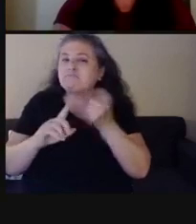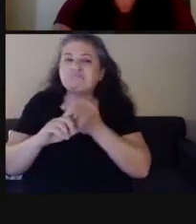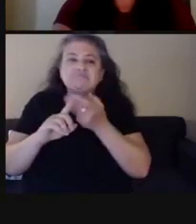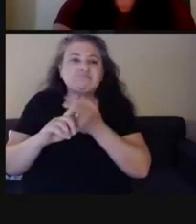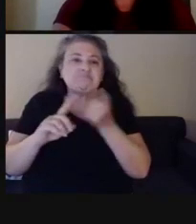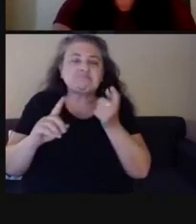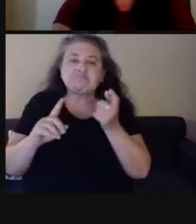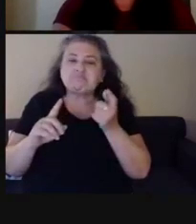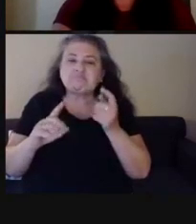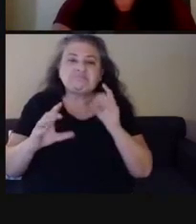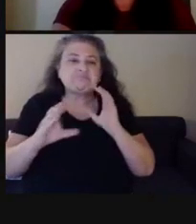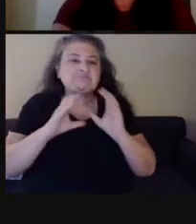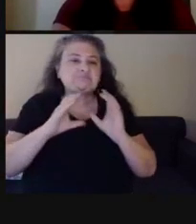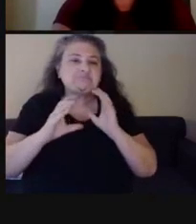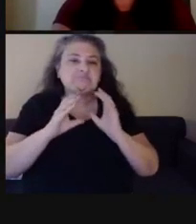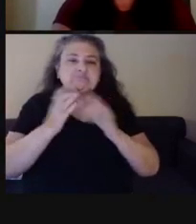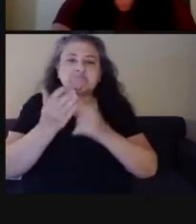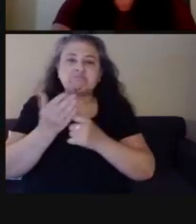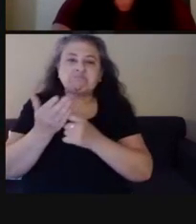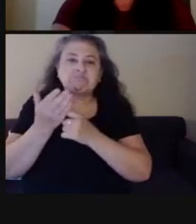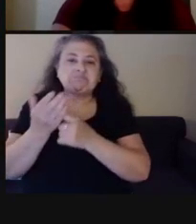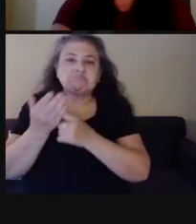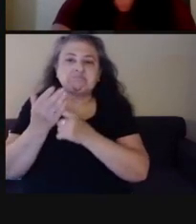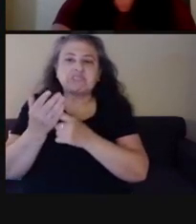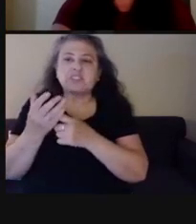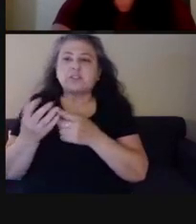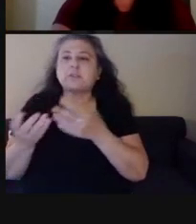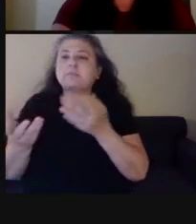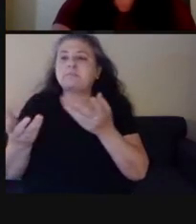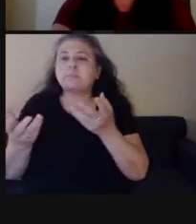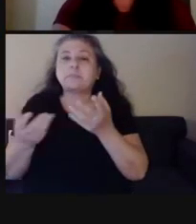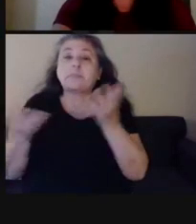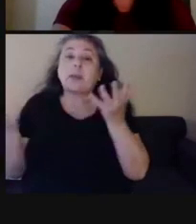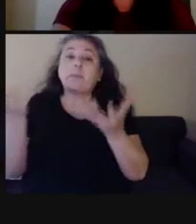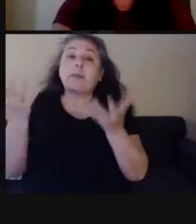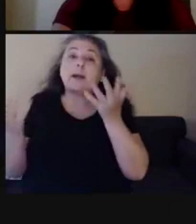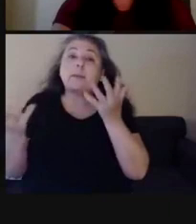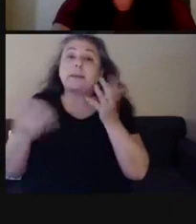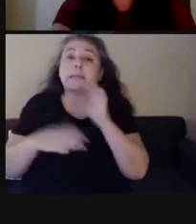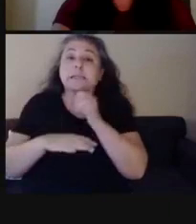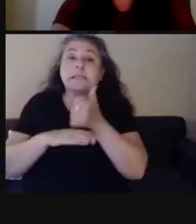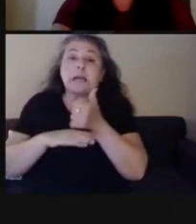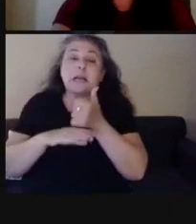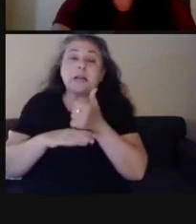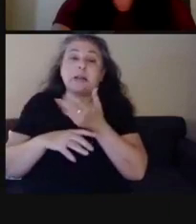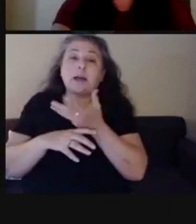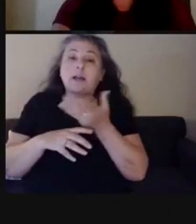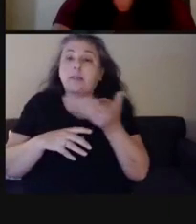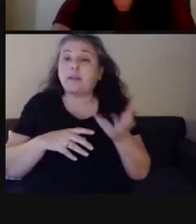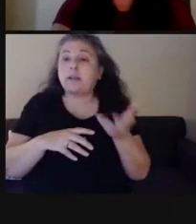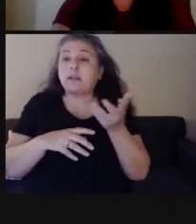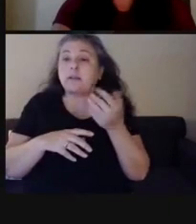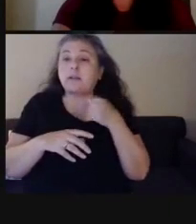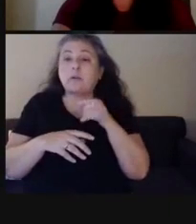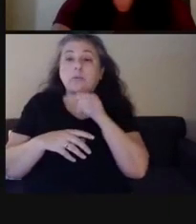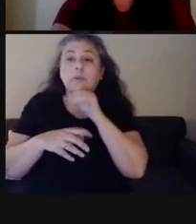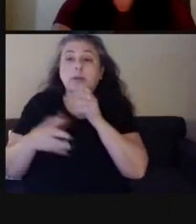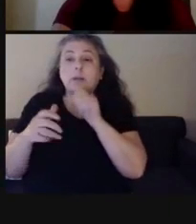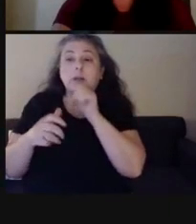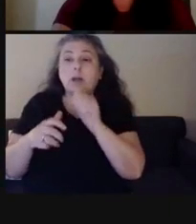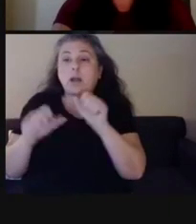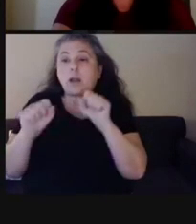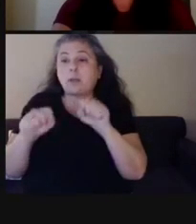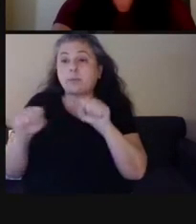organically pop up, and we're able to talk things through, maybe in a setting of this where we would not be able to